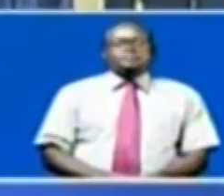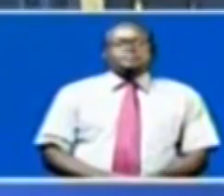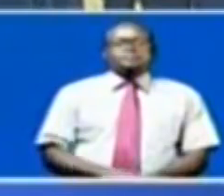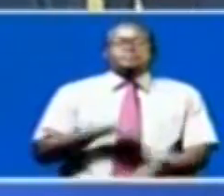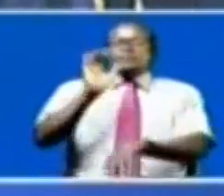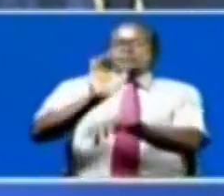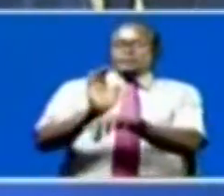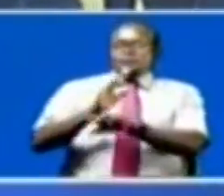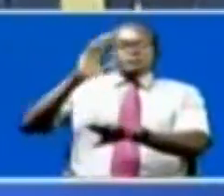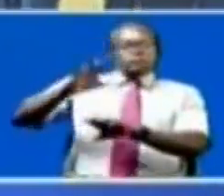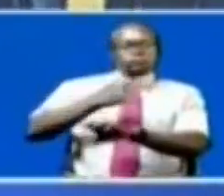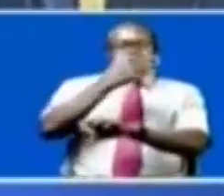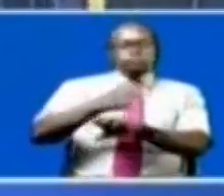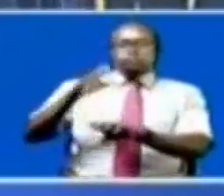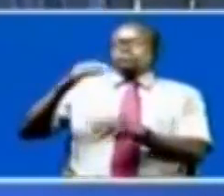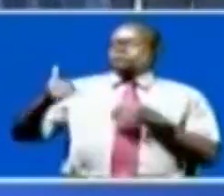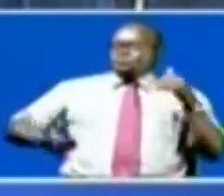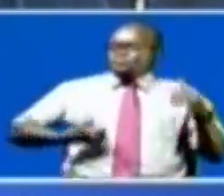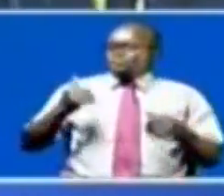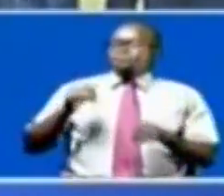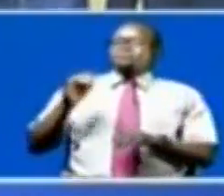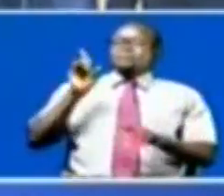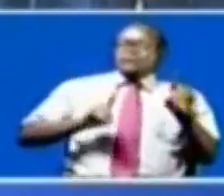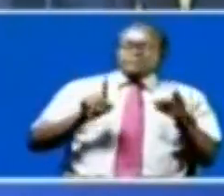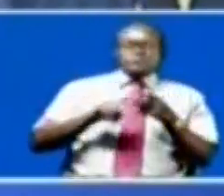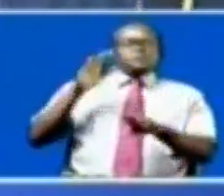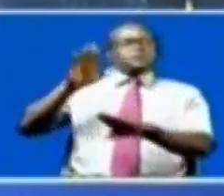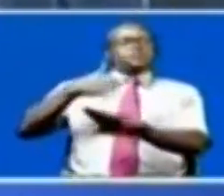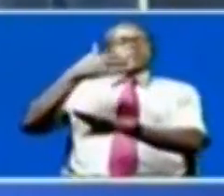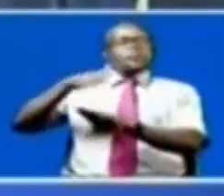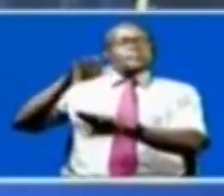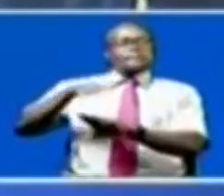The church choir entertained the congregation with song and dance.